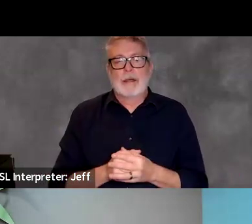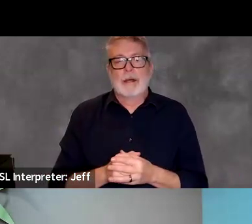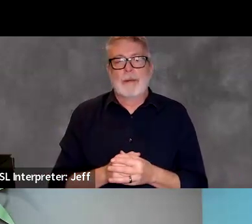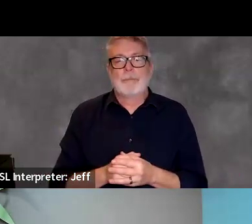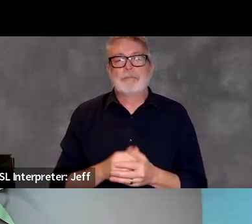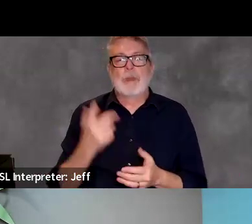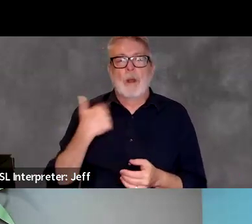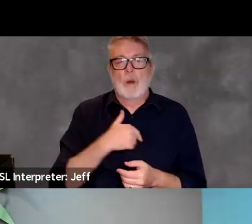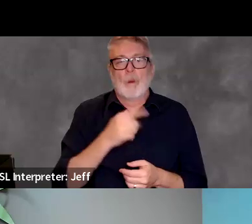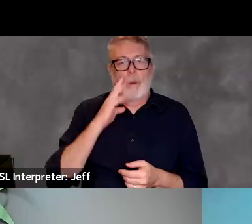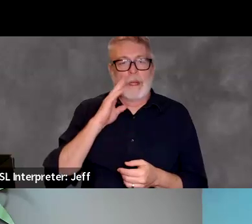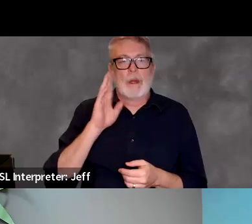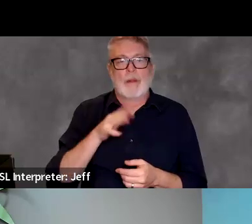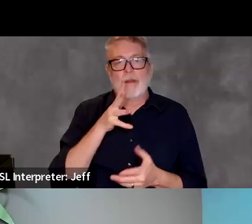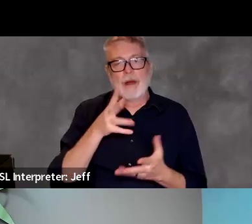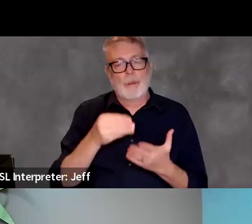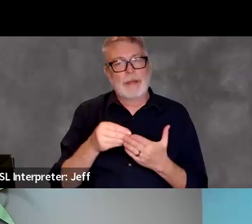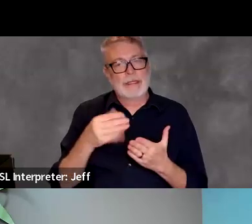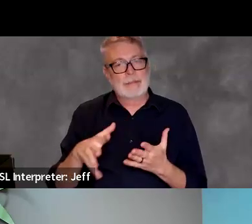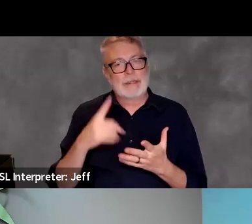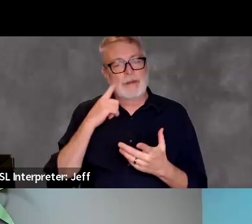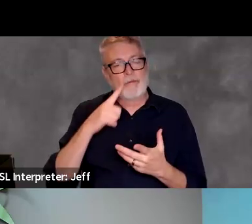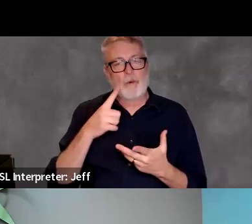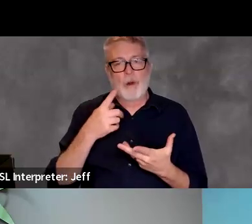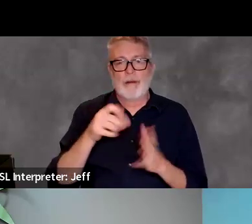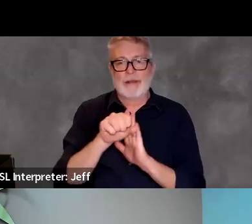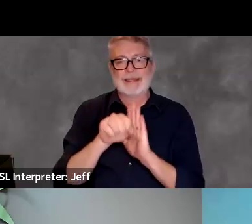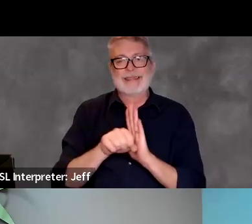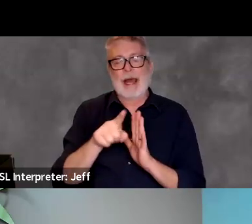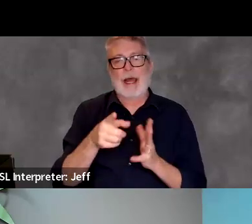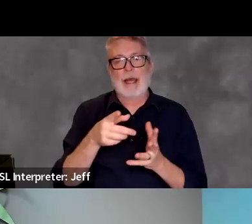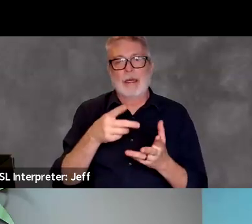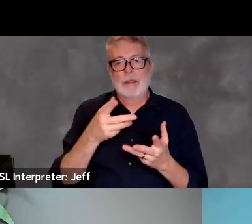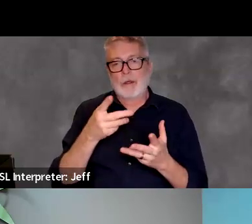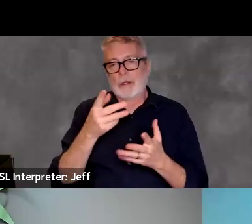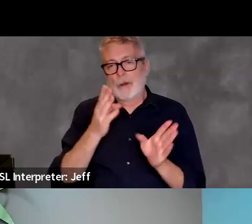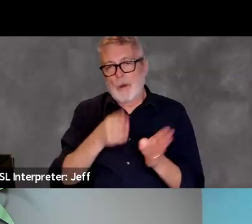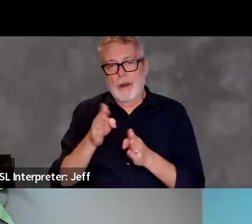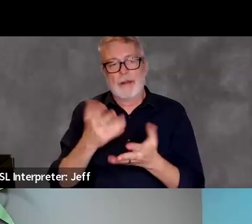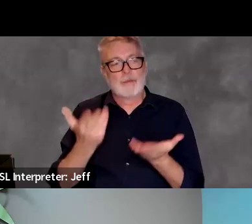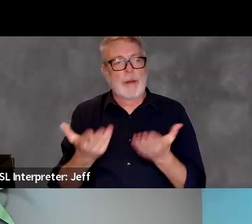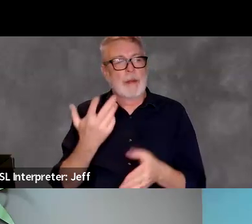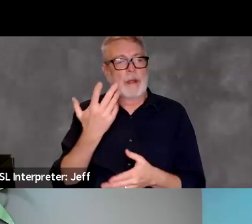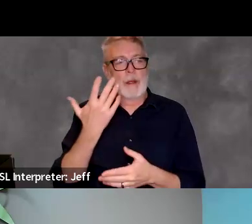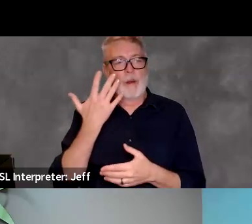know that that's going to cost a lot infrastructure wise. So that's probably why you